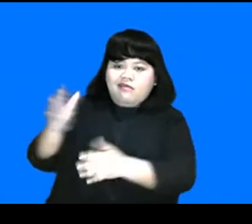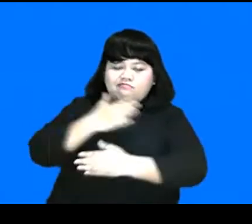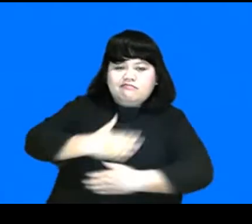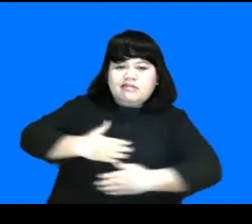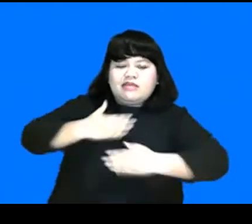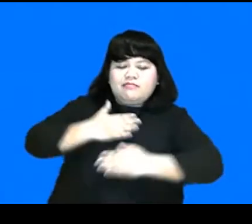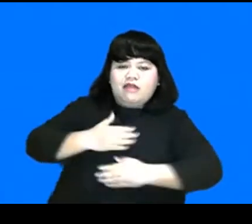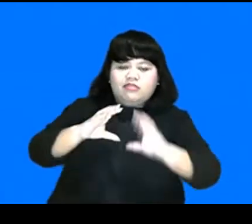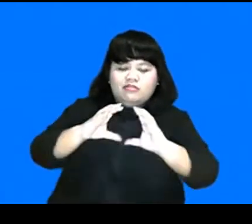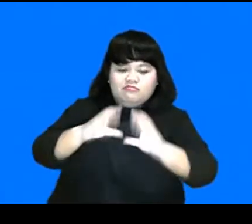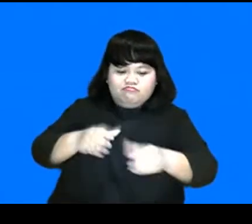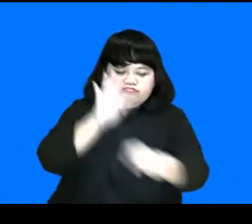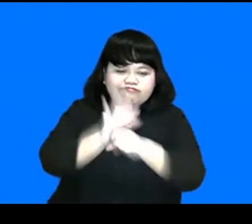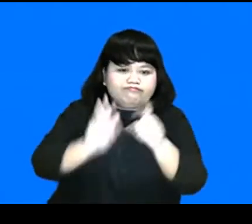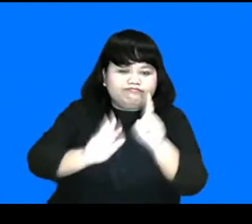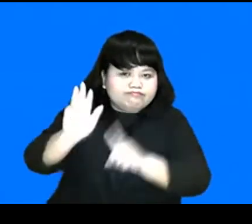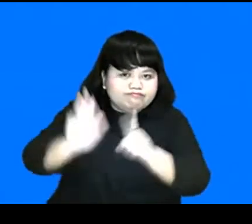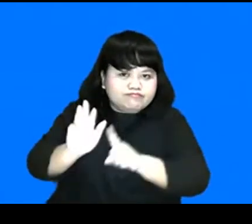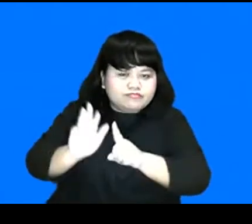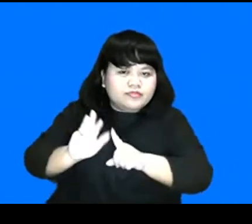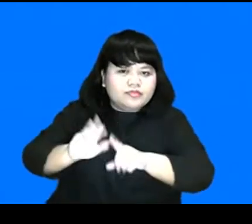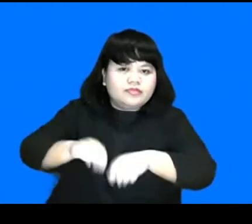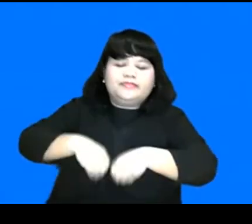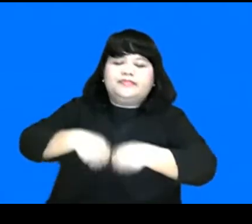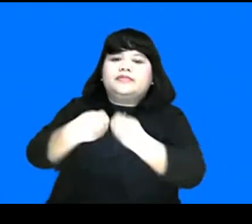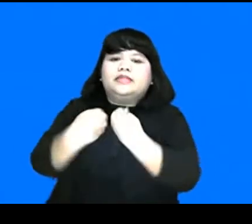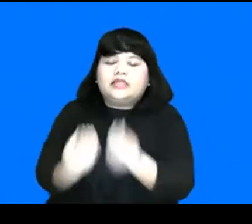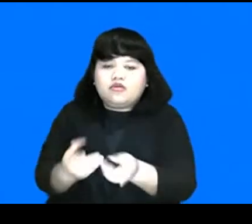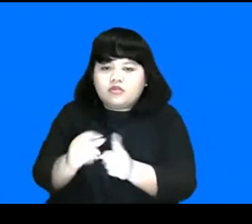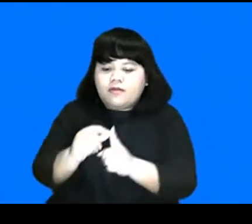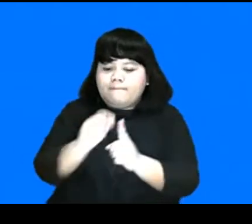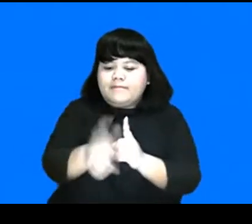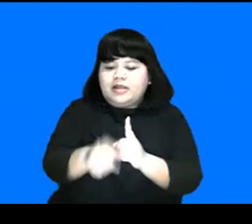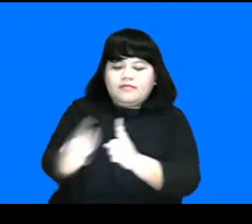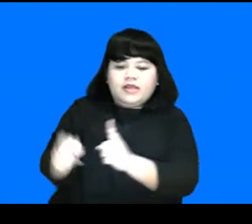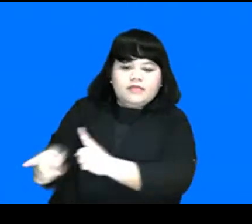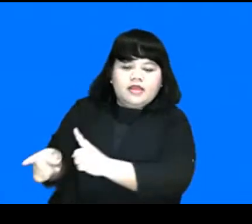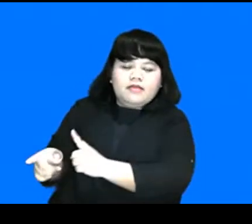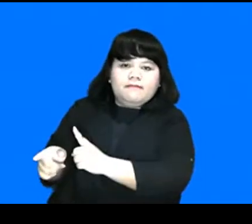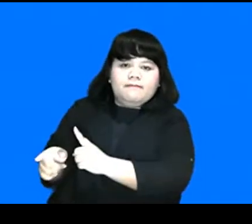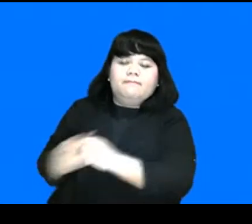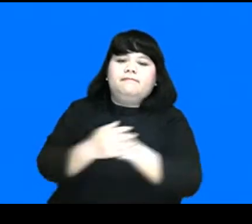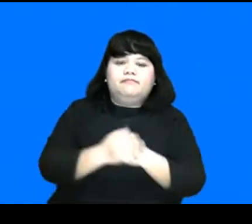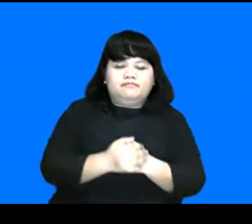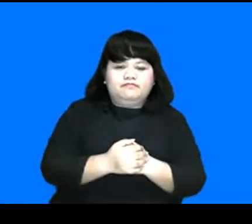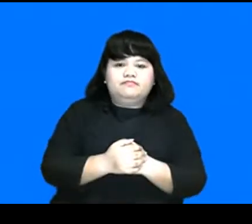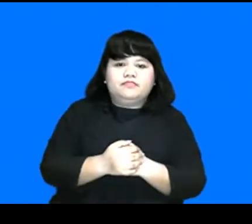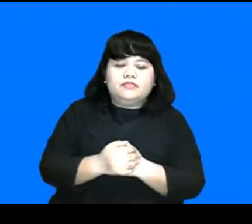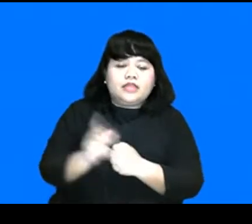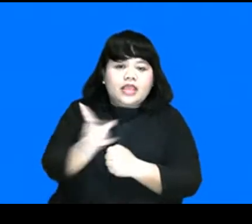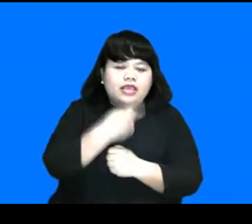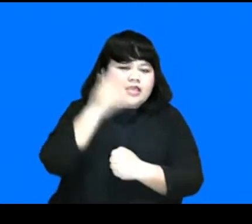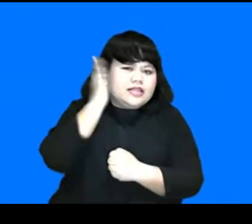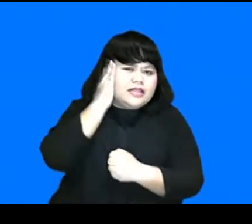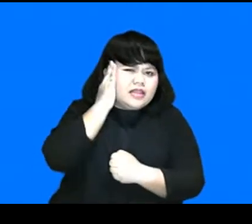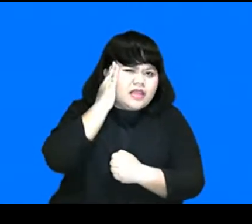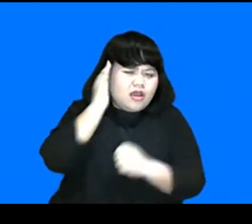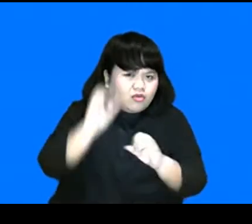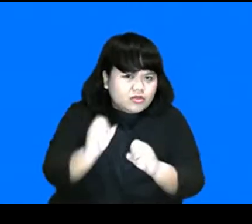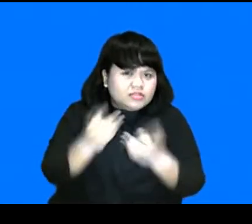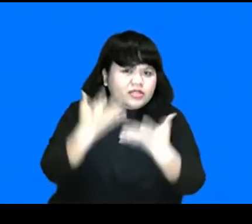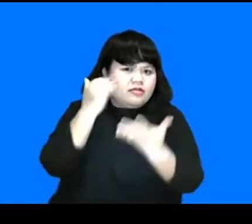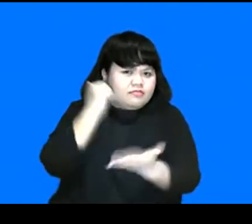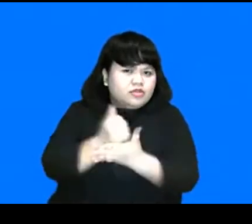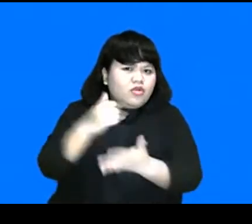2020 to until now, basically. So, but we know that the current reality is that the very rich people